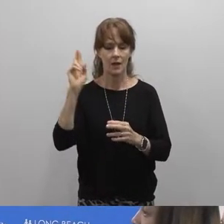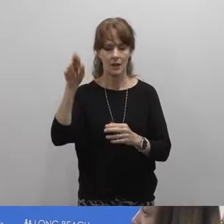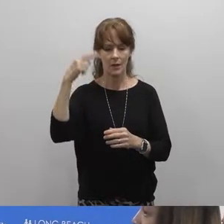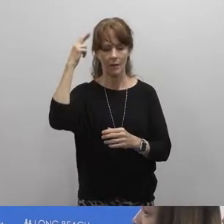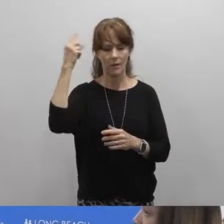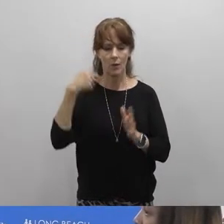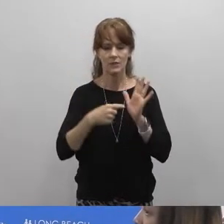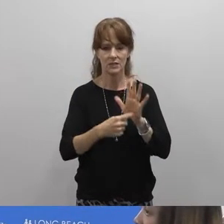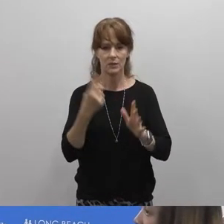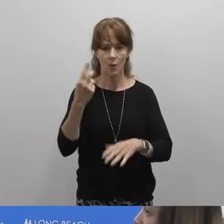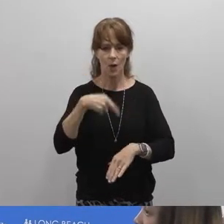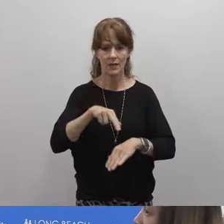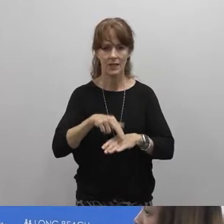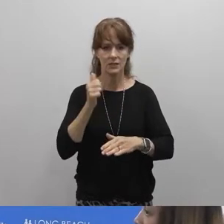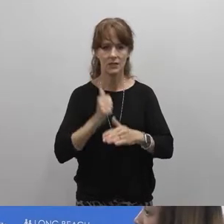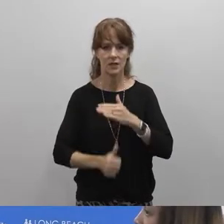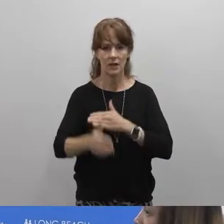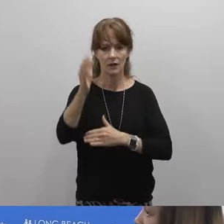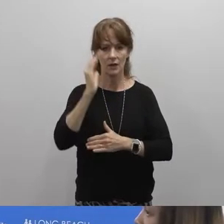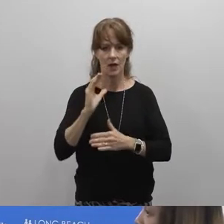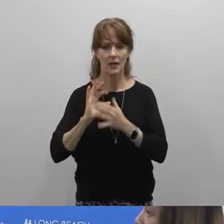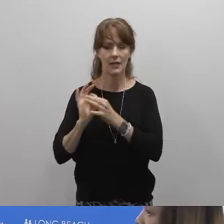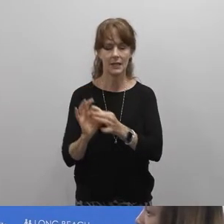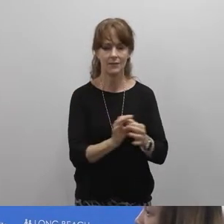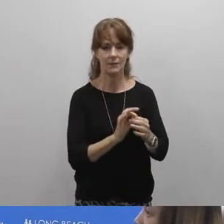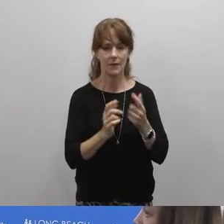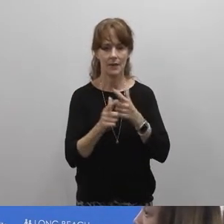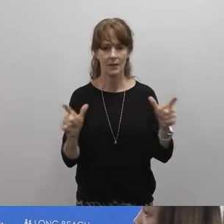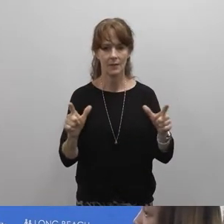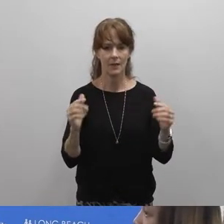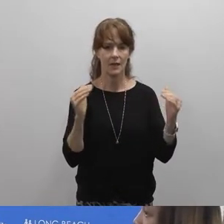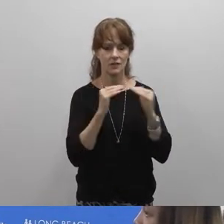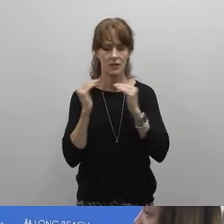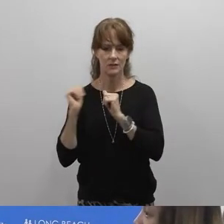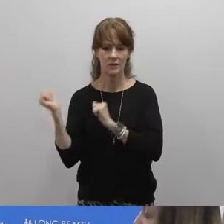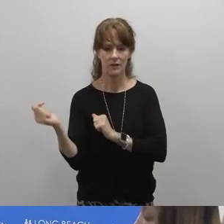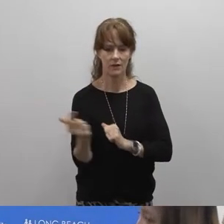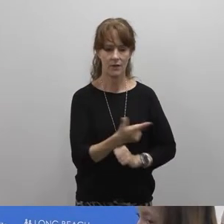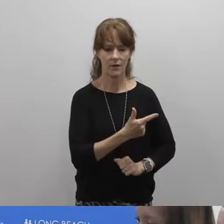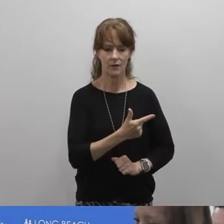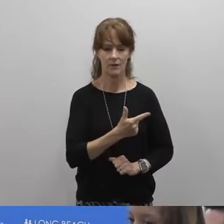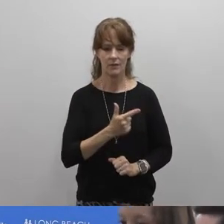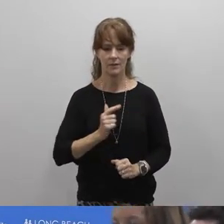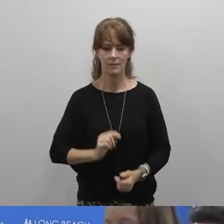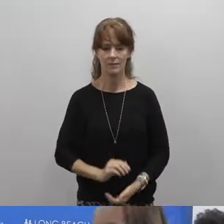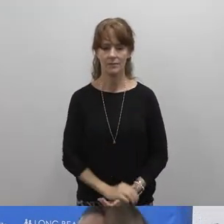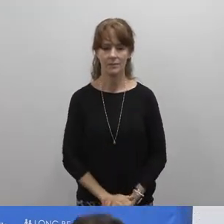it stands, one nation, under God, indivisible, with liberty and justice for all.